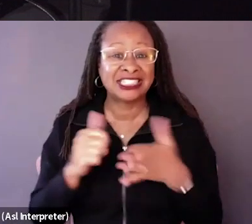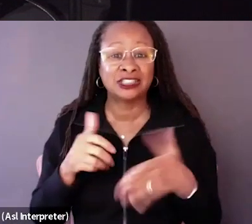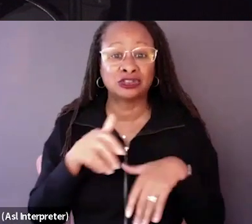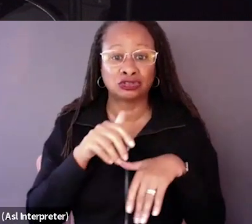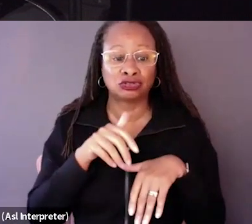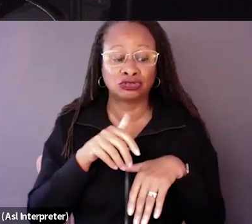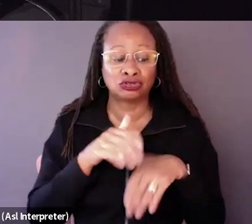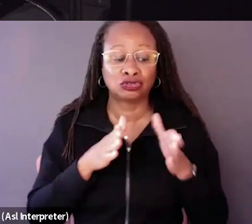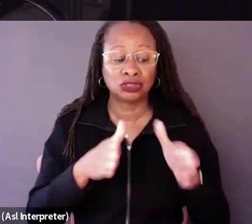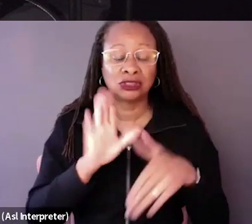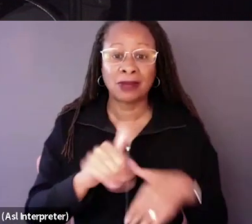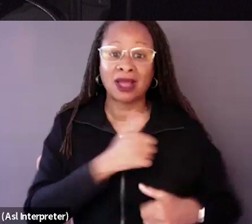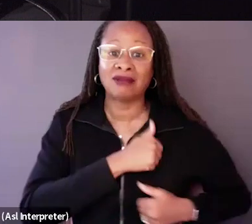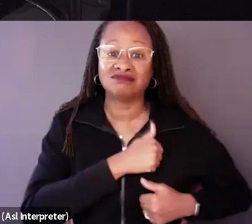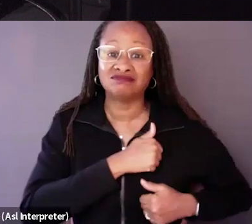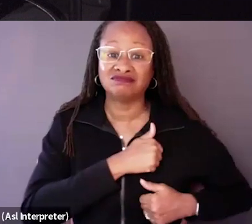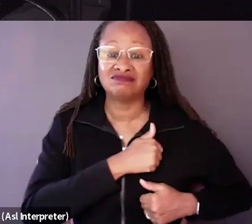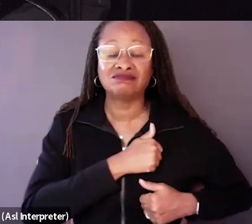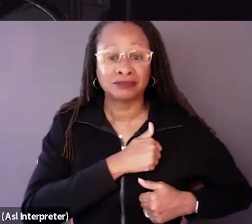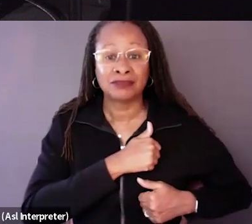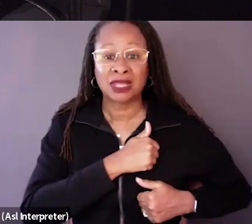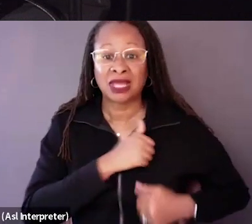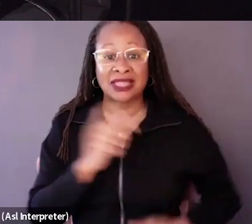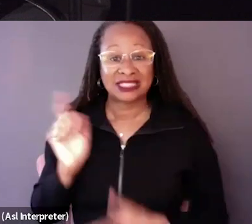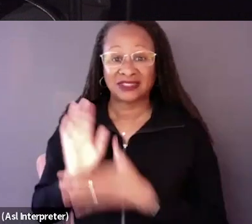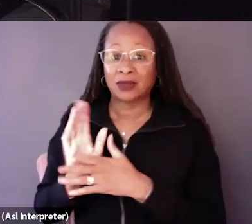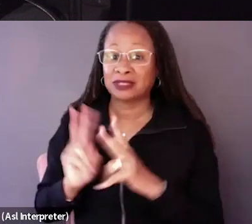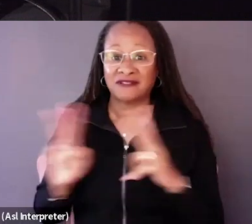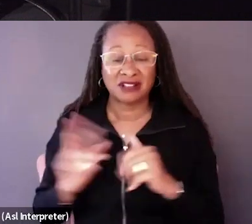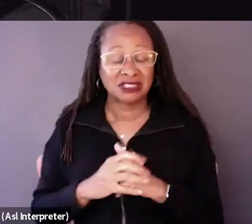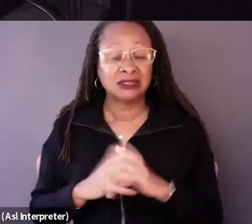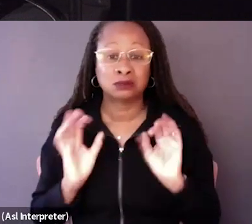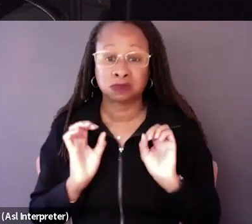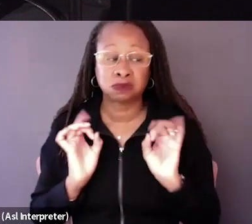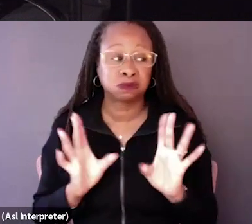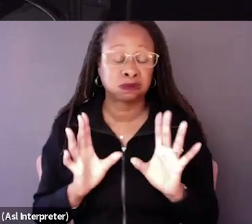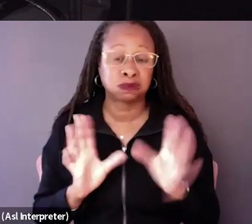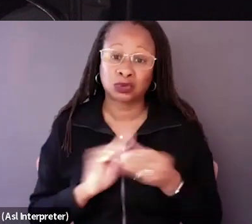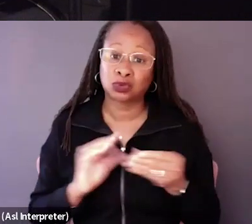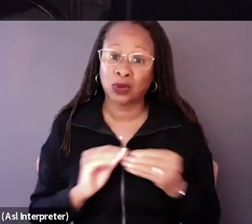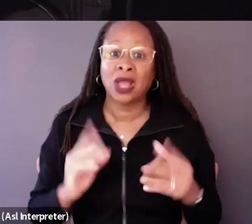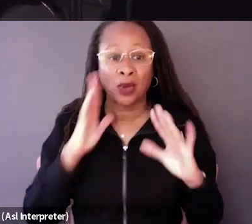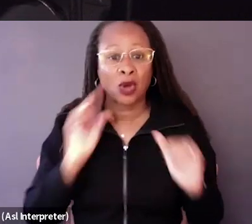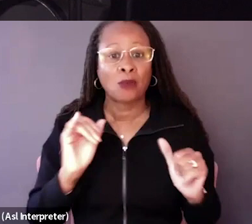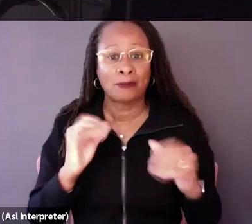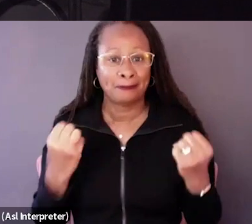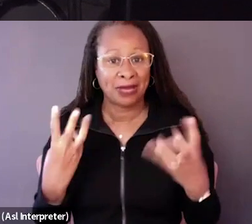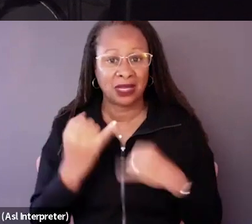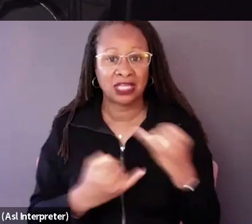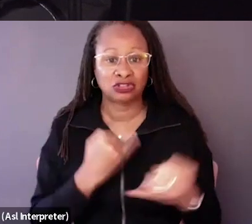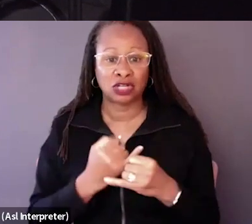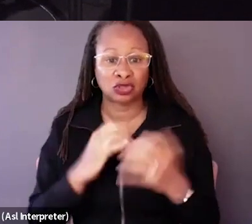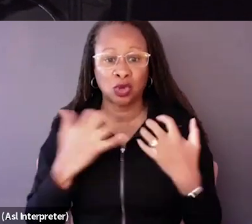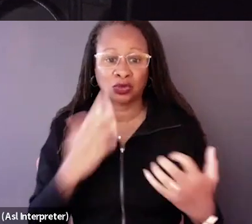this film it's a very urgent story, and we hope that world audiences will see this. Thank you, Mark. Thank